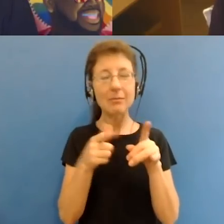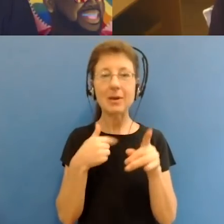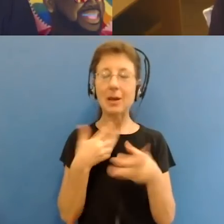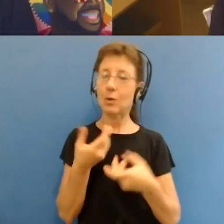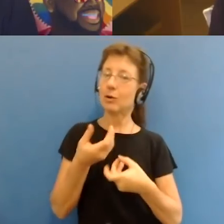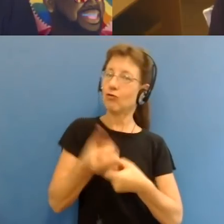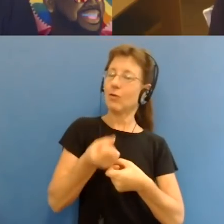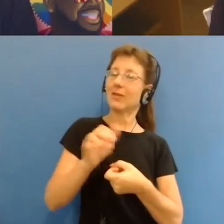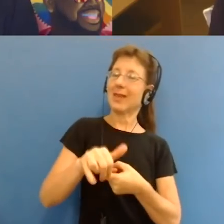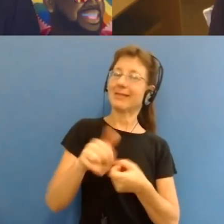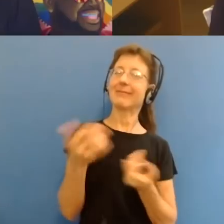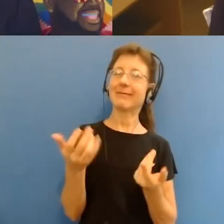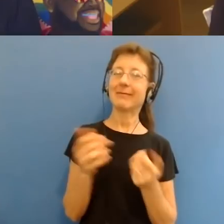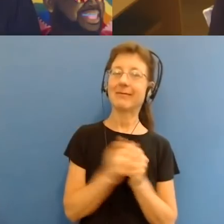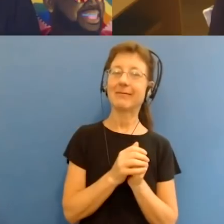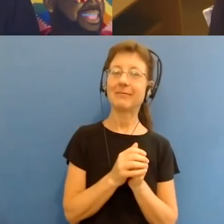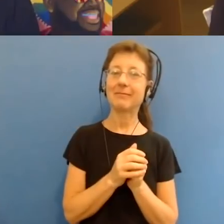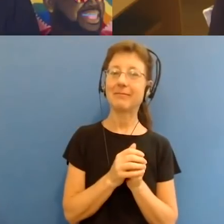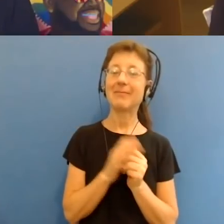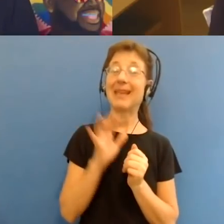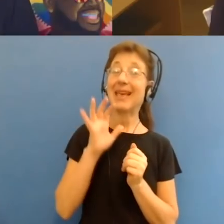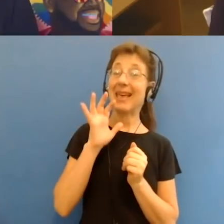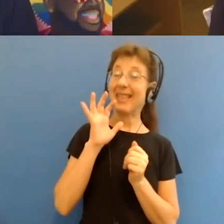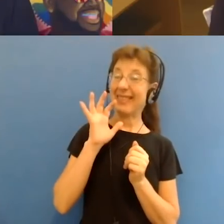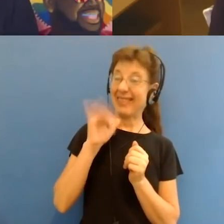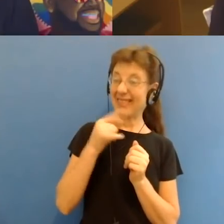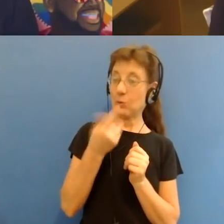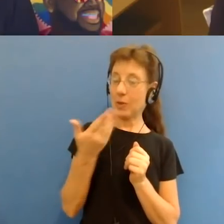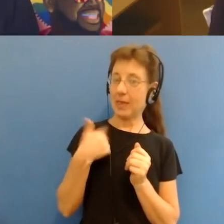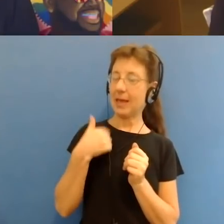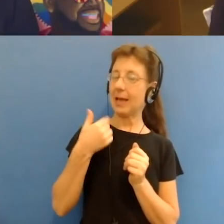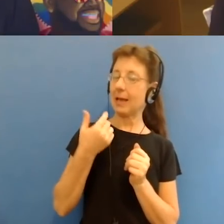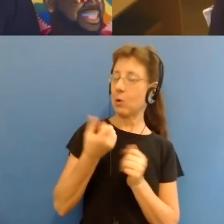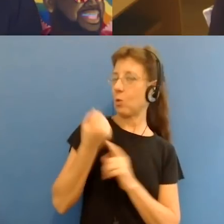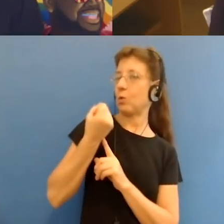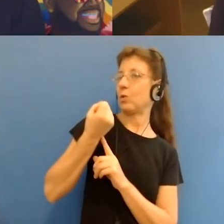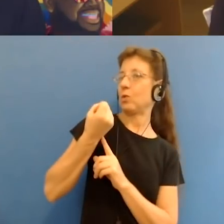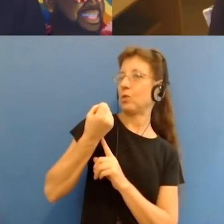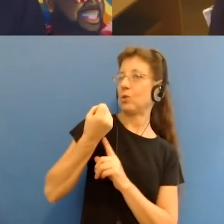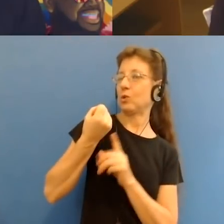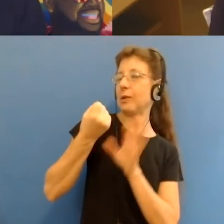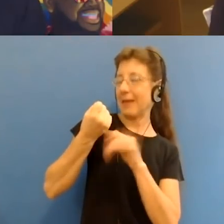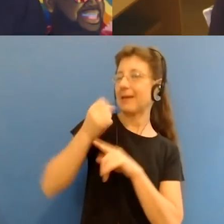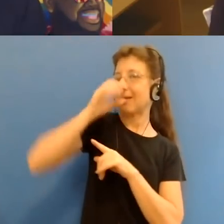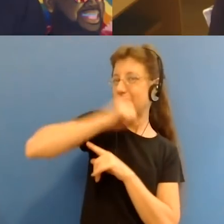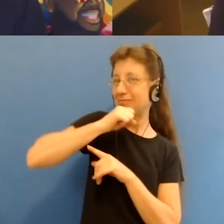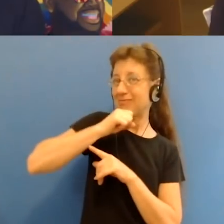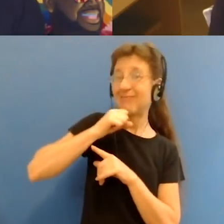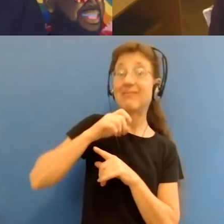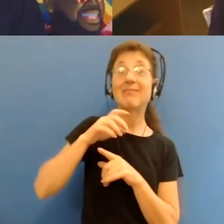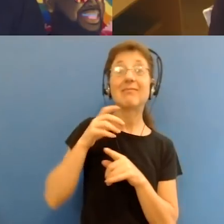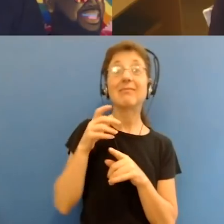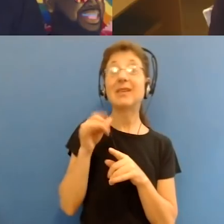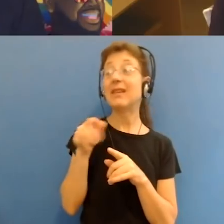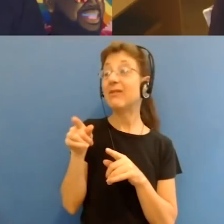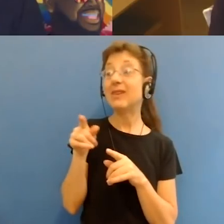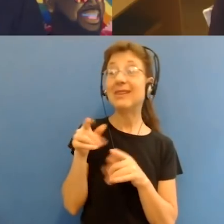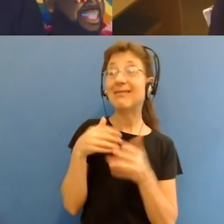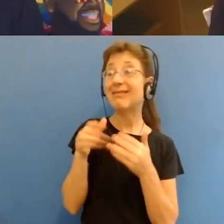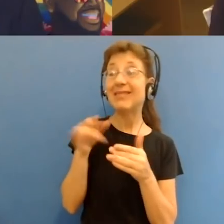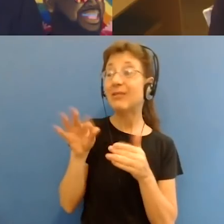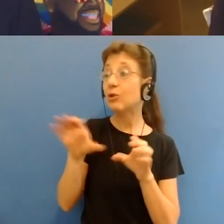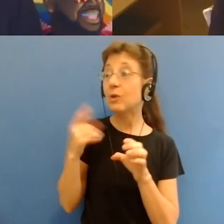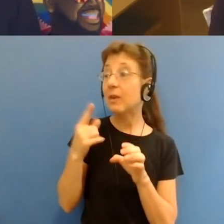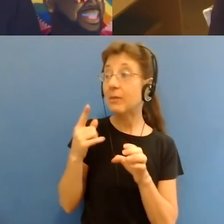know. That's one of the things I hold on to, is that assumption. That even if you're doing something to hurt me, I just want to, part